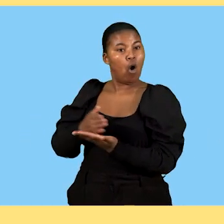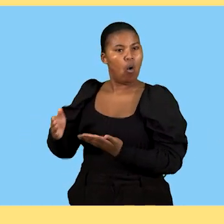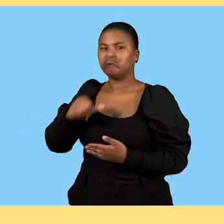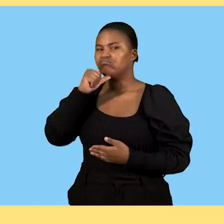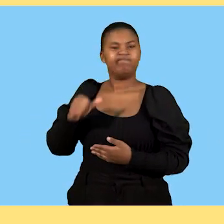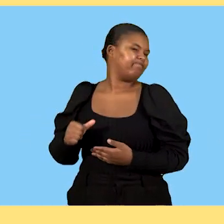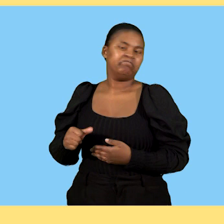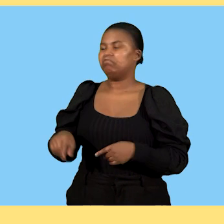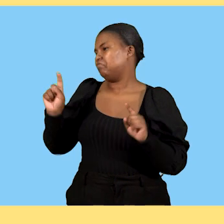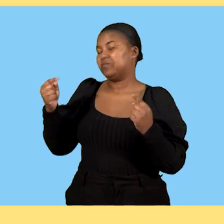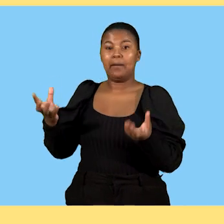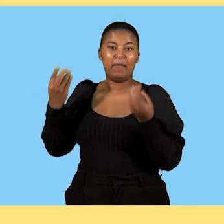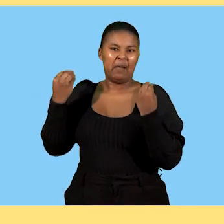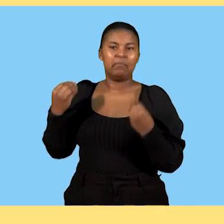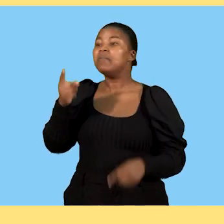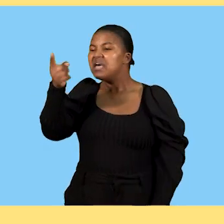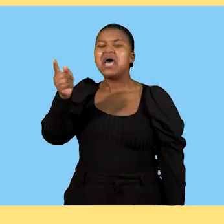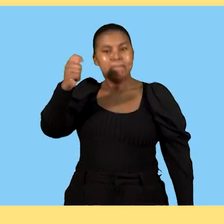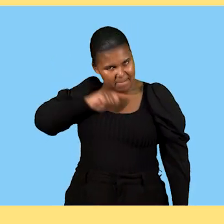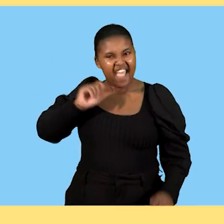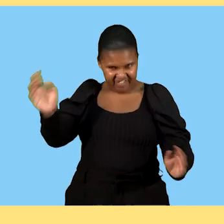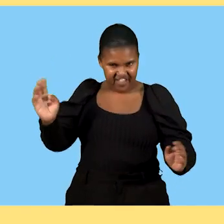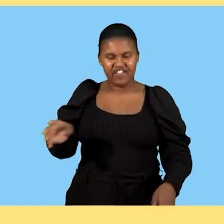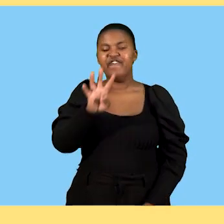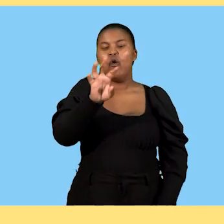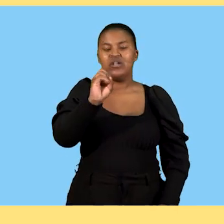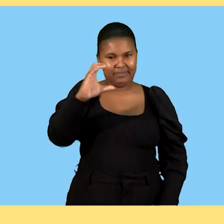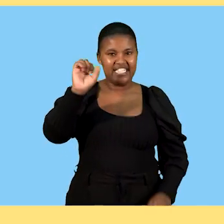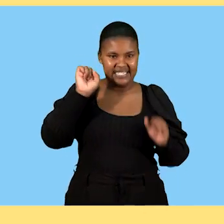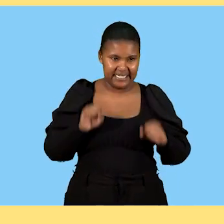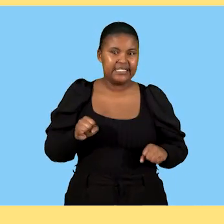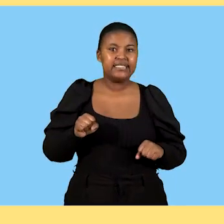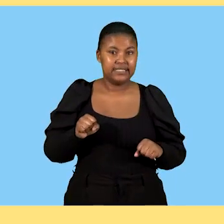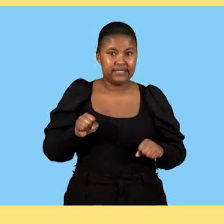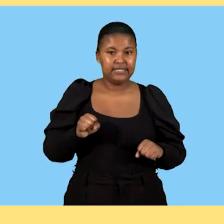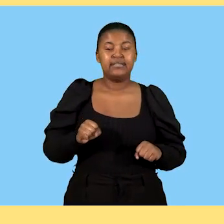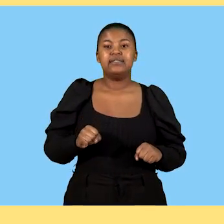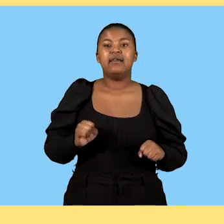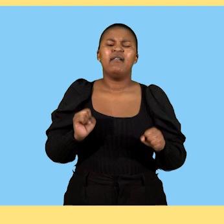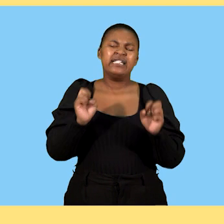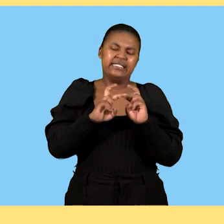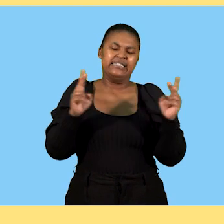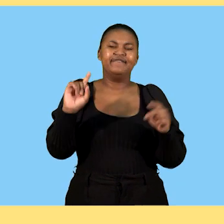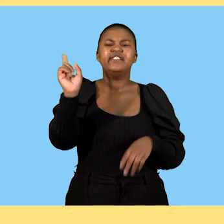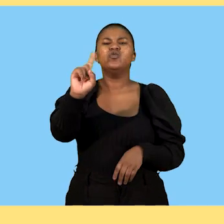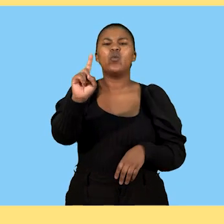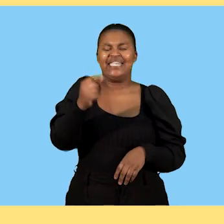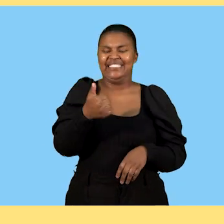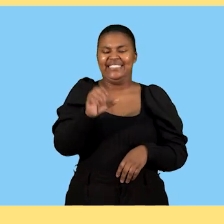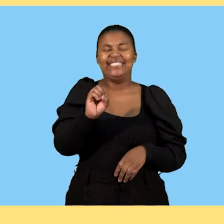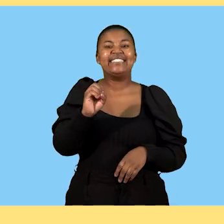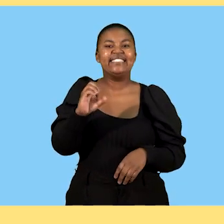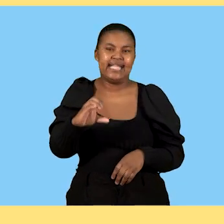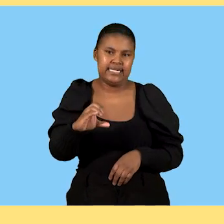So 40 cents is what has been paid, what they've paid us. And then the difference